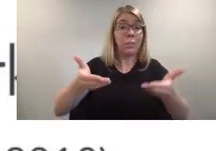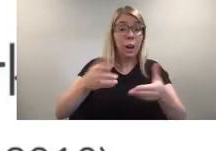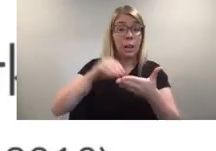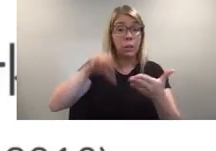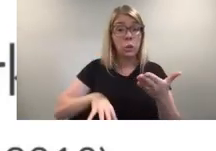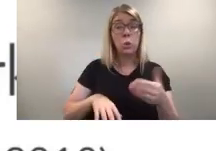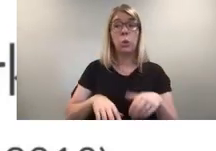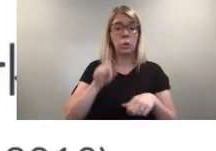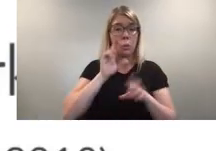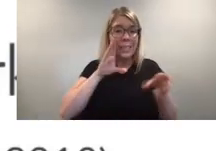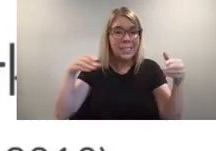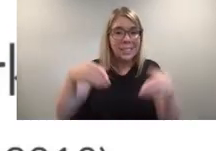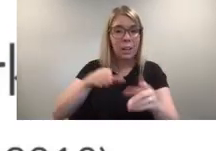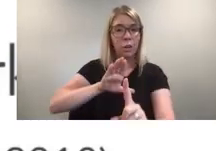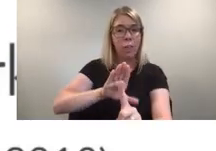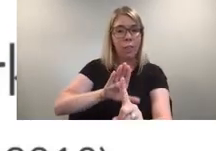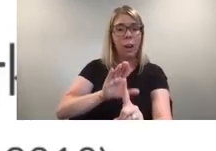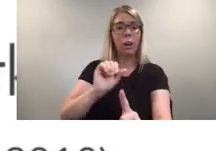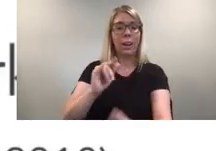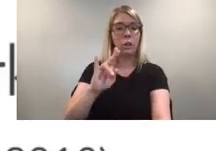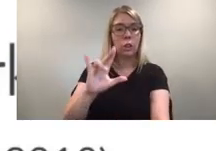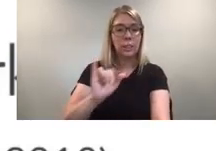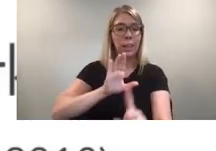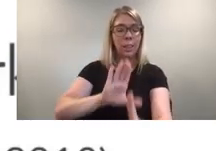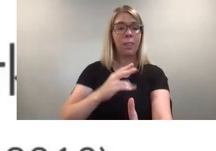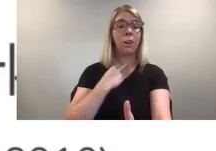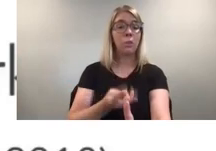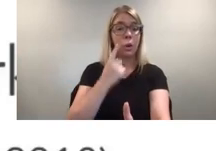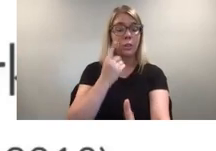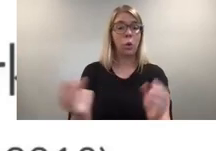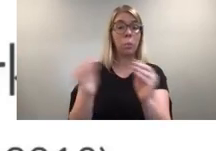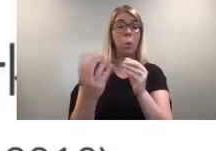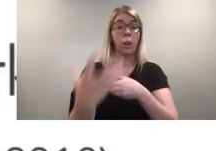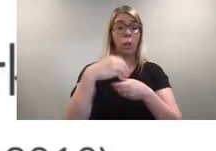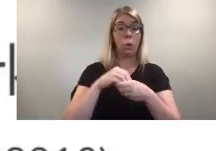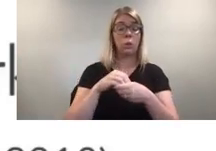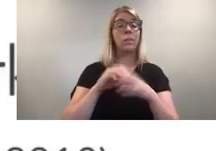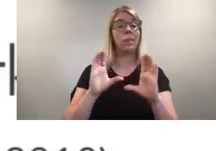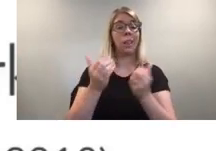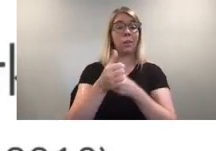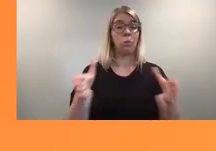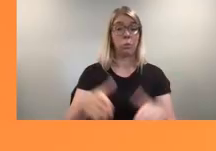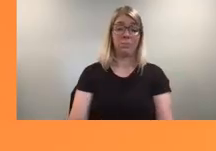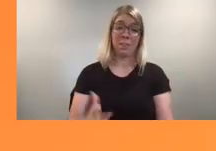their agency and their voice for a more inclusive classroom. And I think that's pretty exciting.